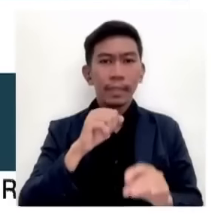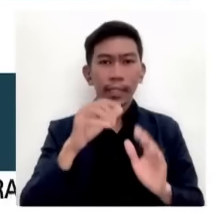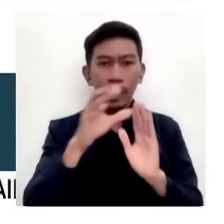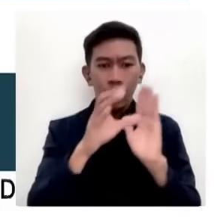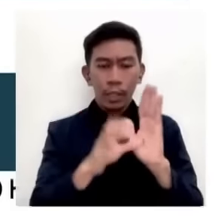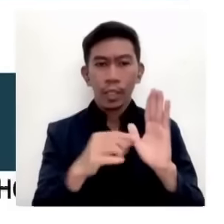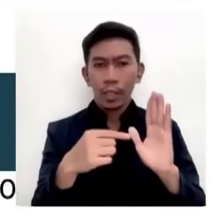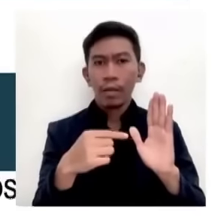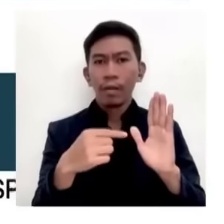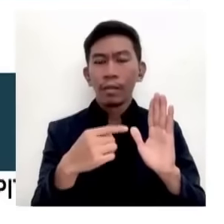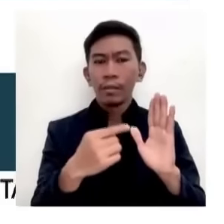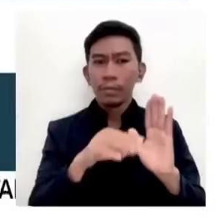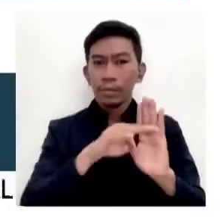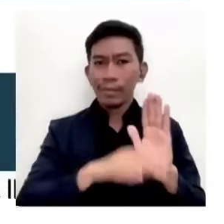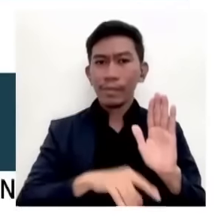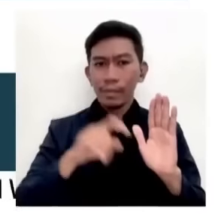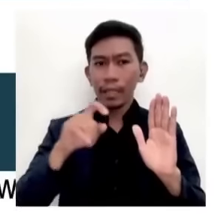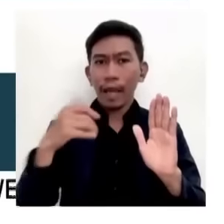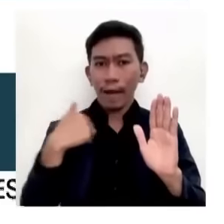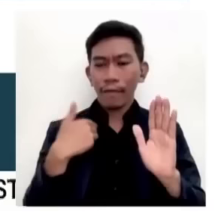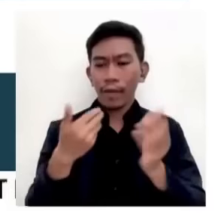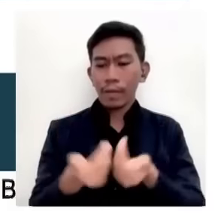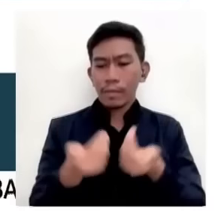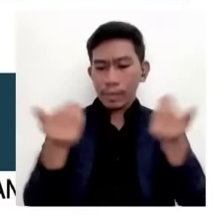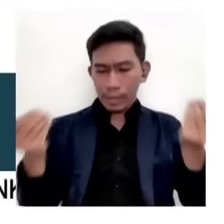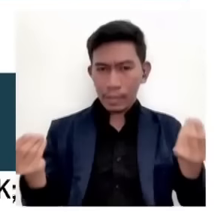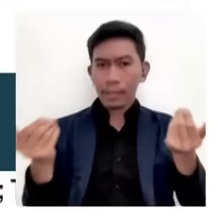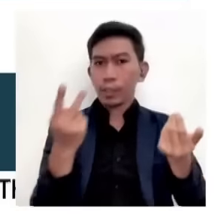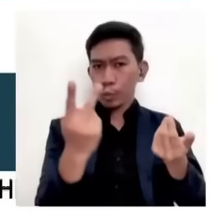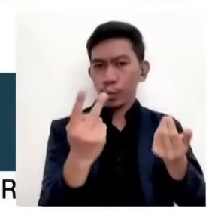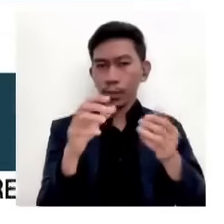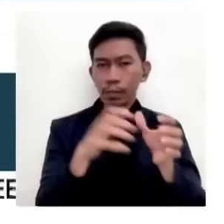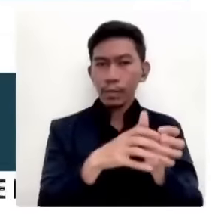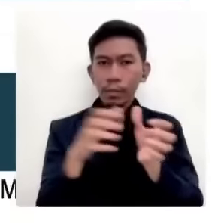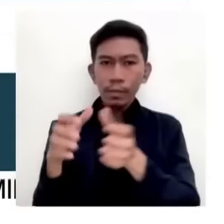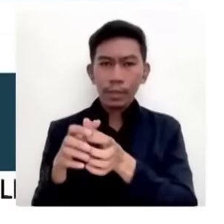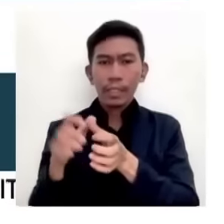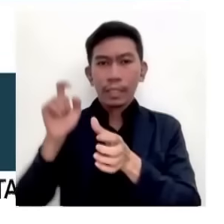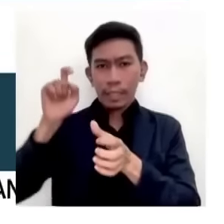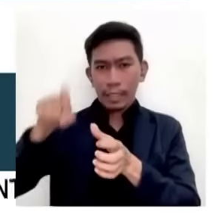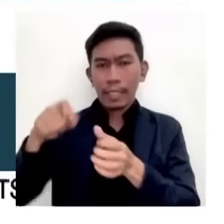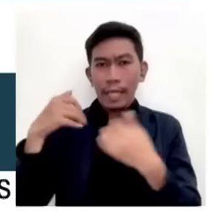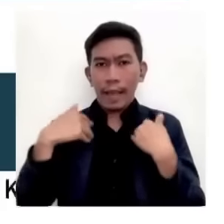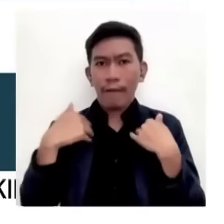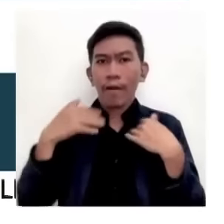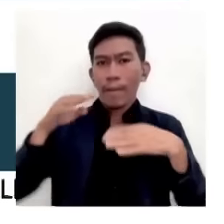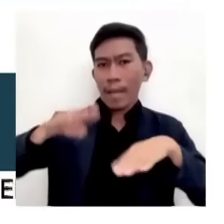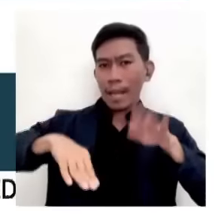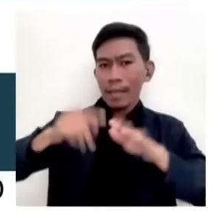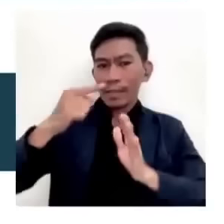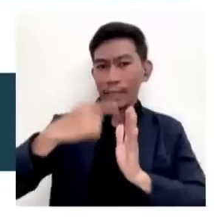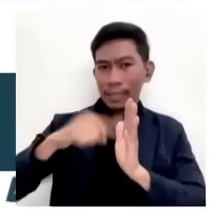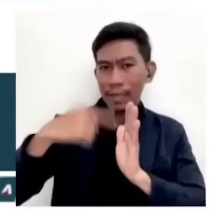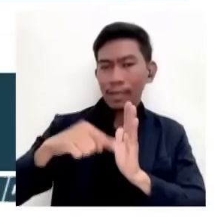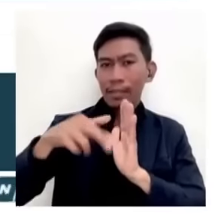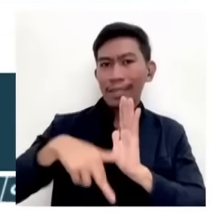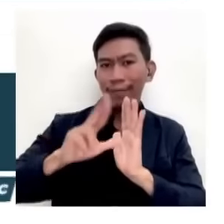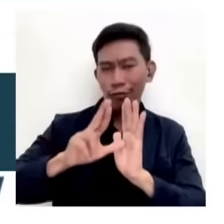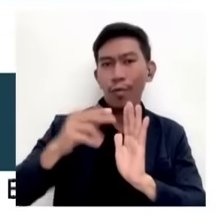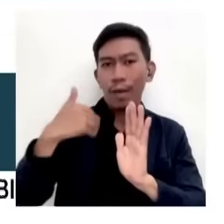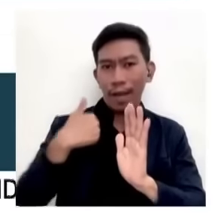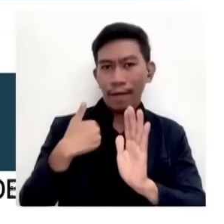constitutions, prescribes that we have a bicameral system, so that the checks and balances will always be there. And even the